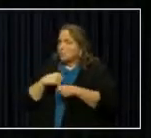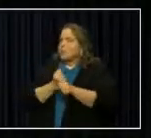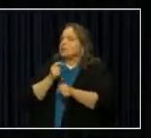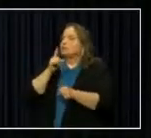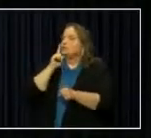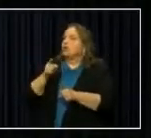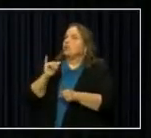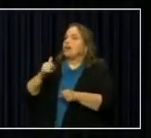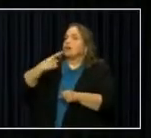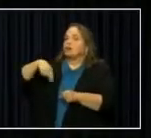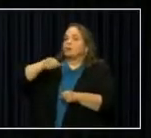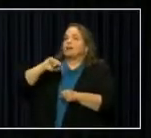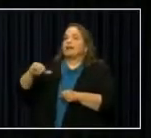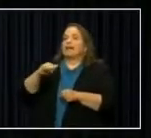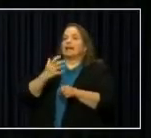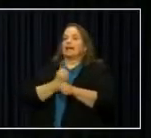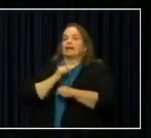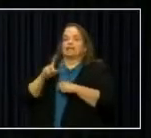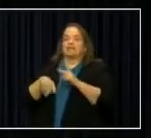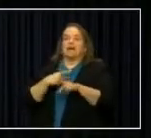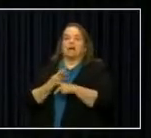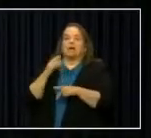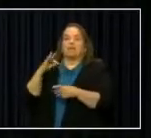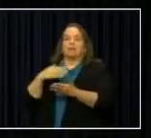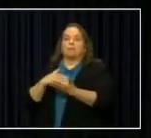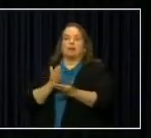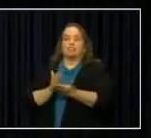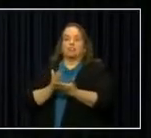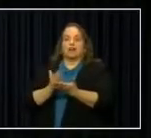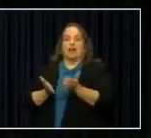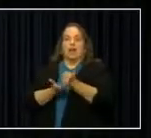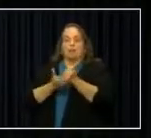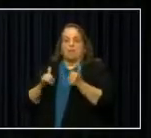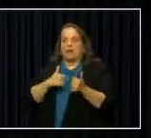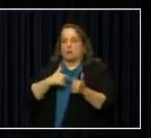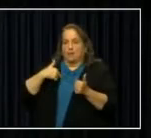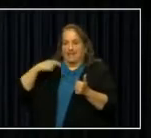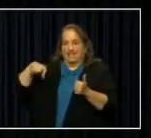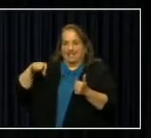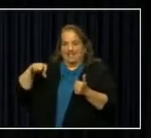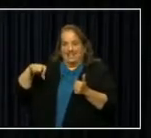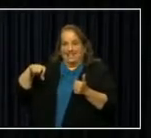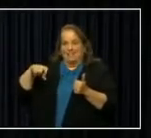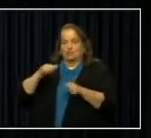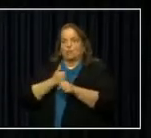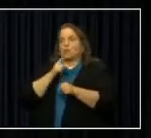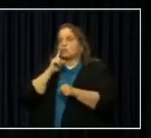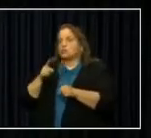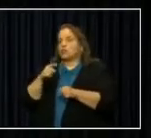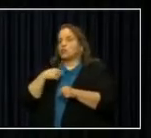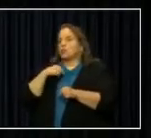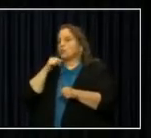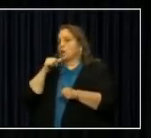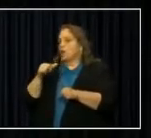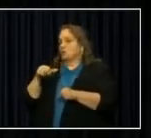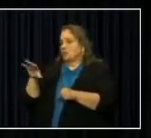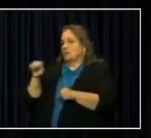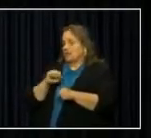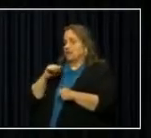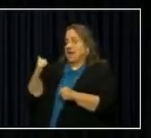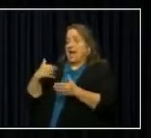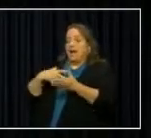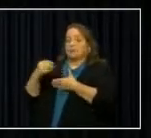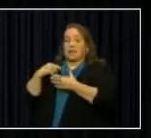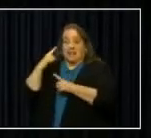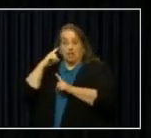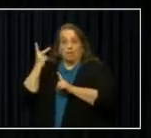sure that we can get the type of budget help that we need to make sure that we don't take a recession and make